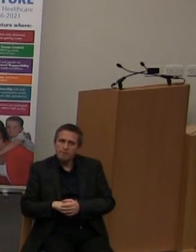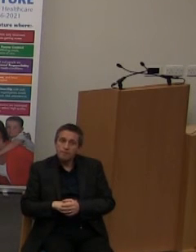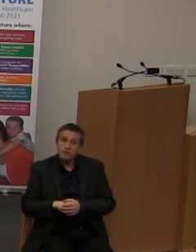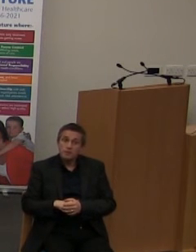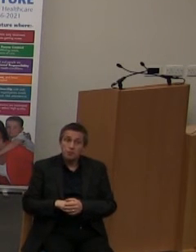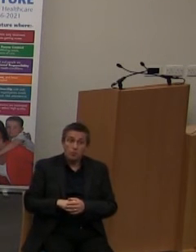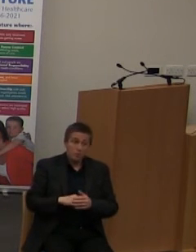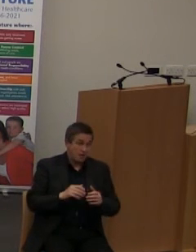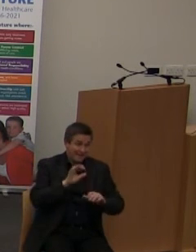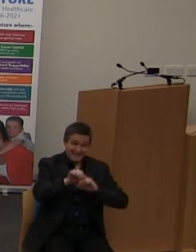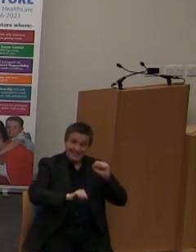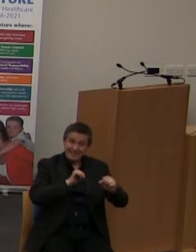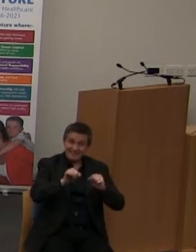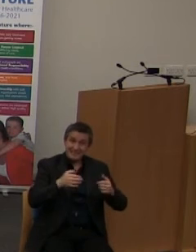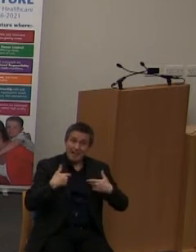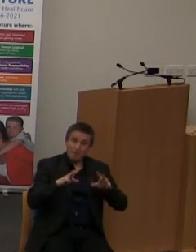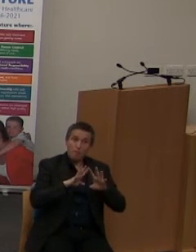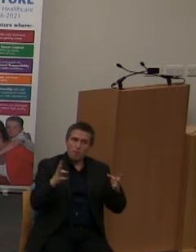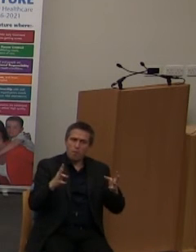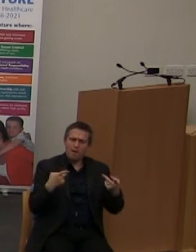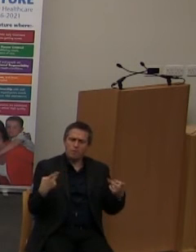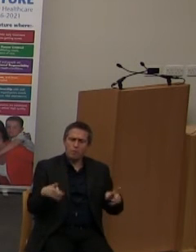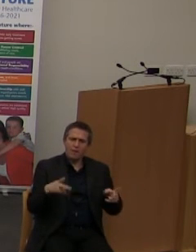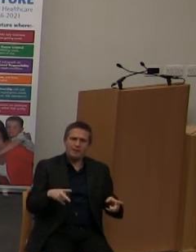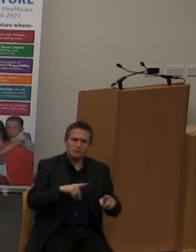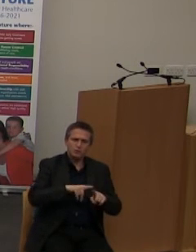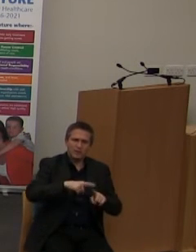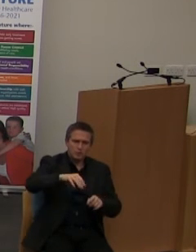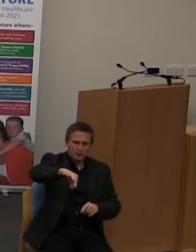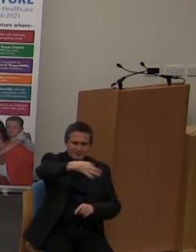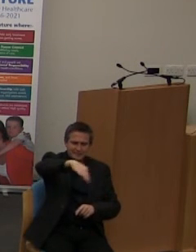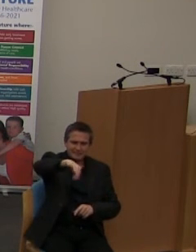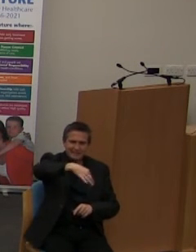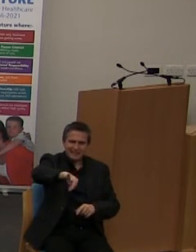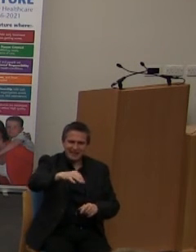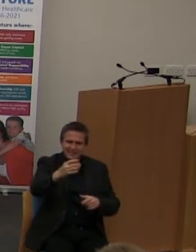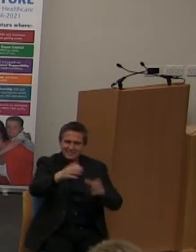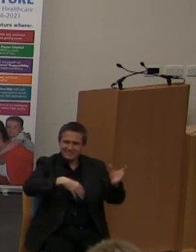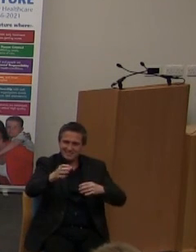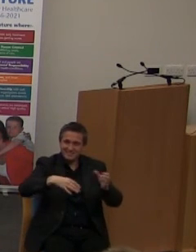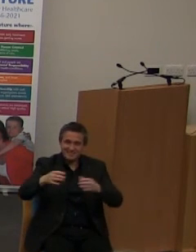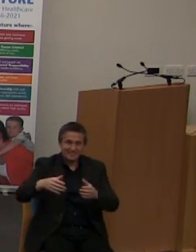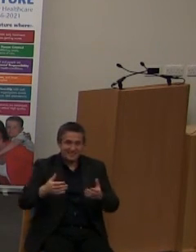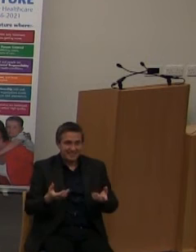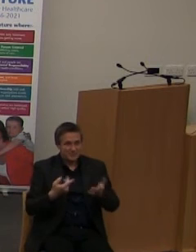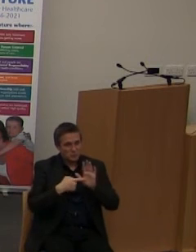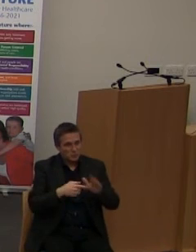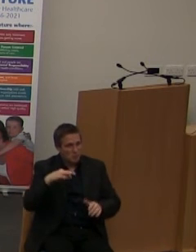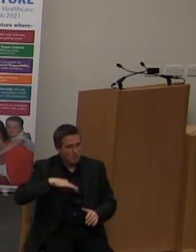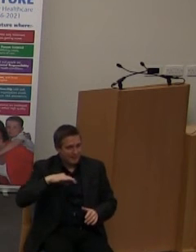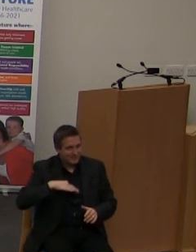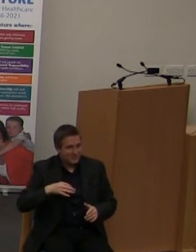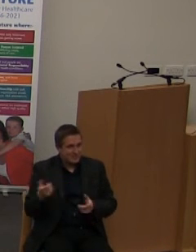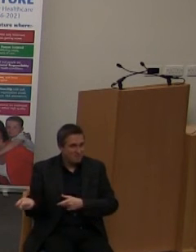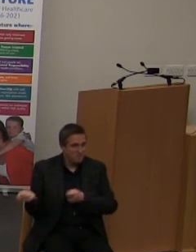own innovative ways of trying to entice people to come there and showing the kind of broader holistic benefits that people can get through choosing